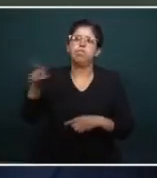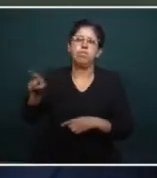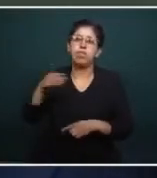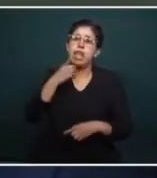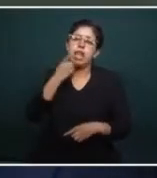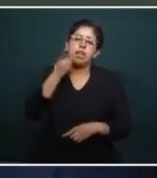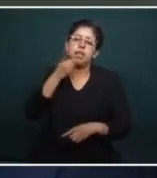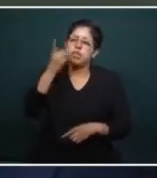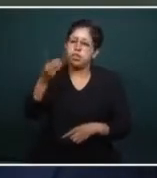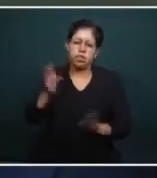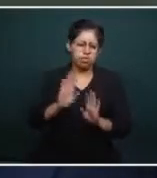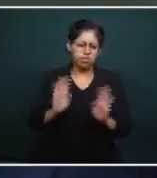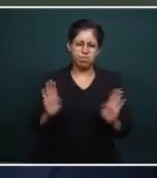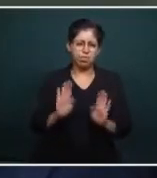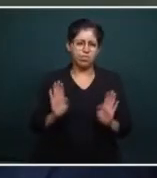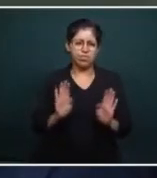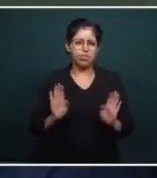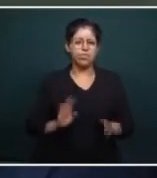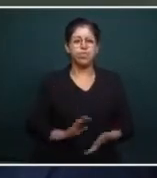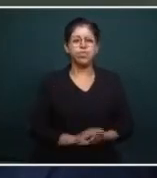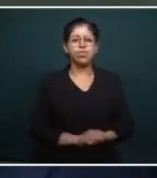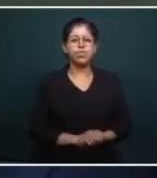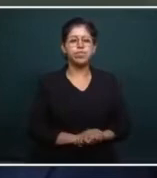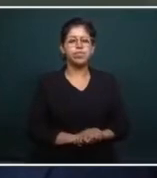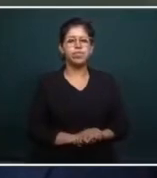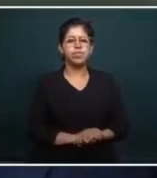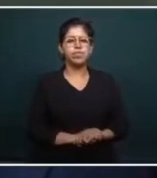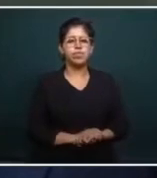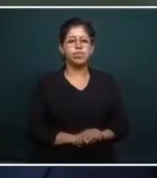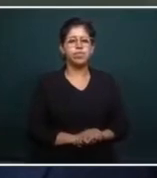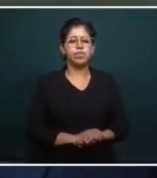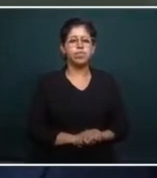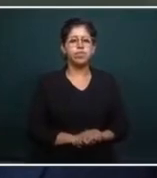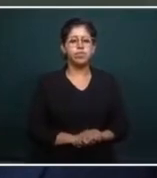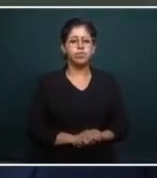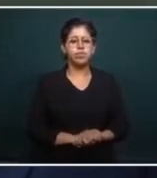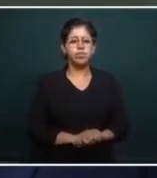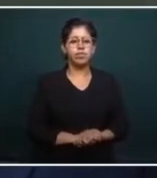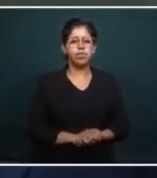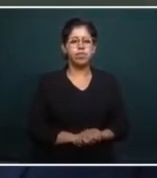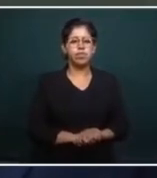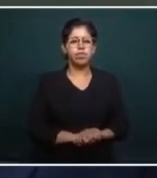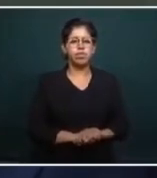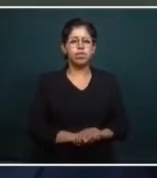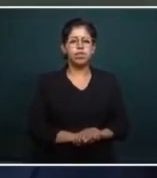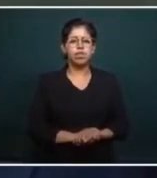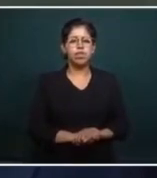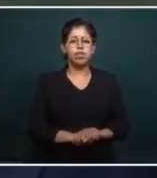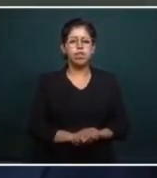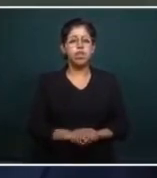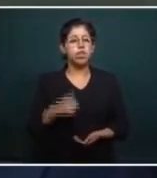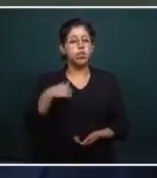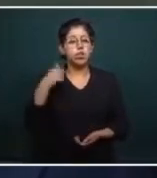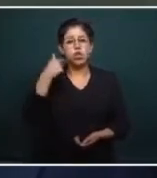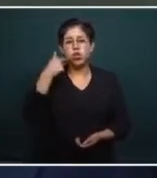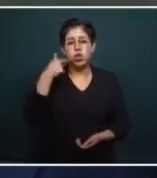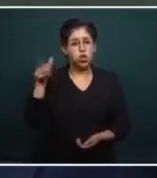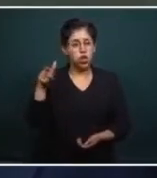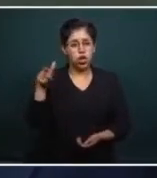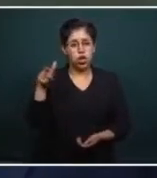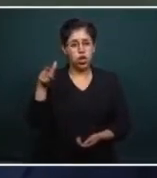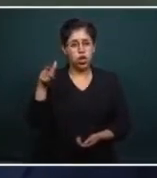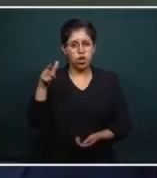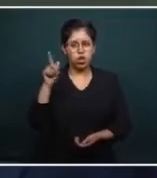anything to porque that or dictate anything to that, no quiero because I do not que want se vaya